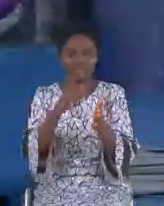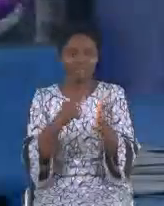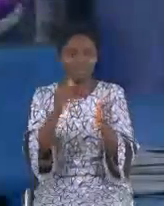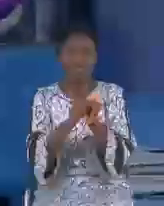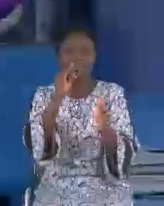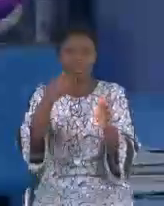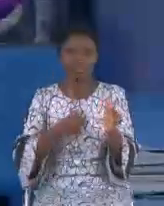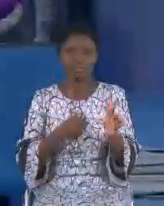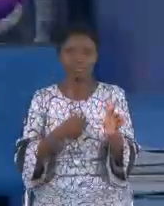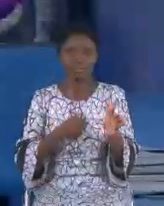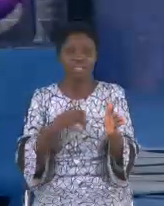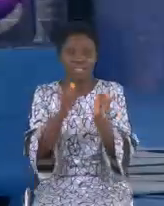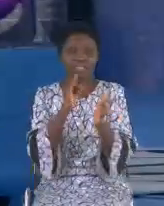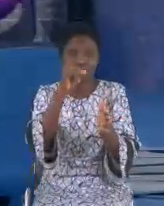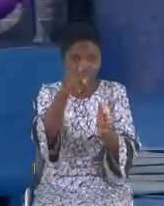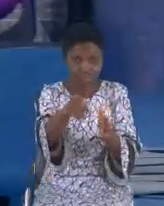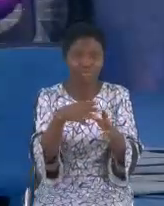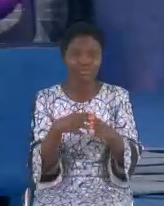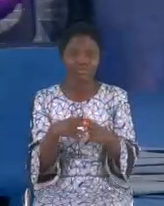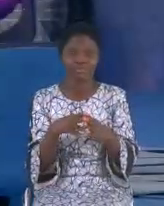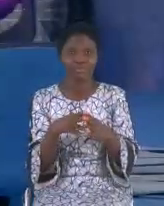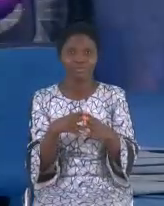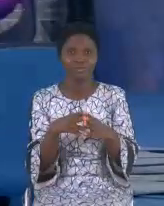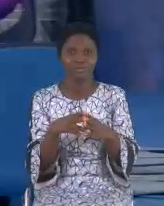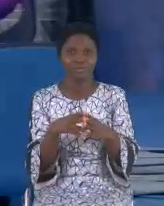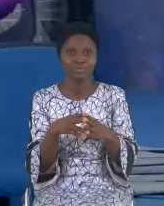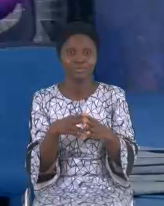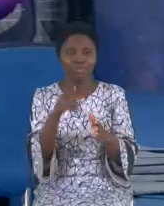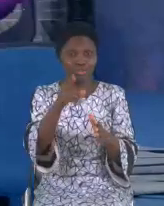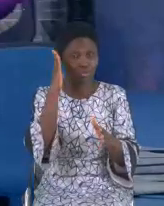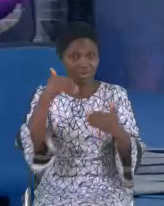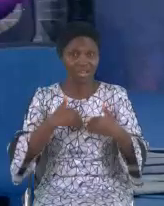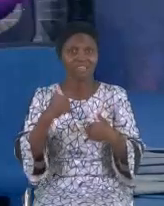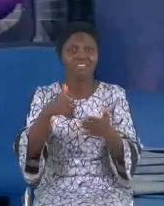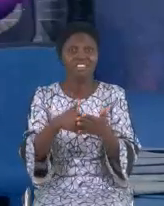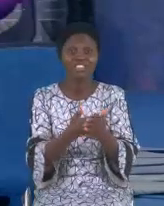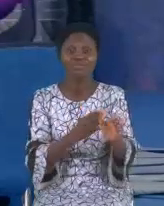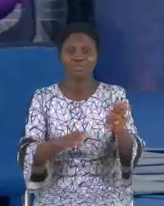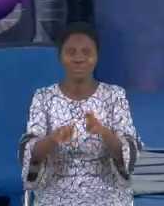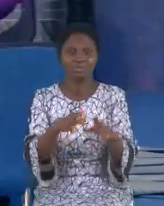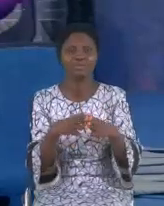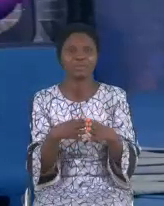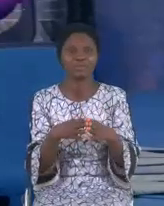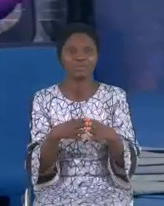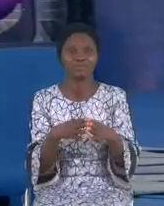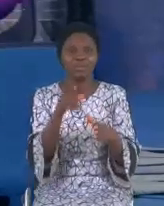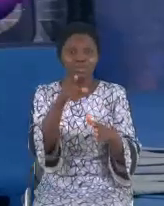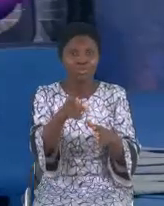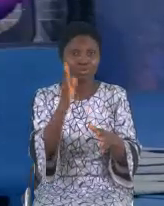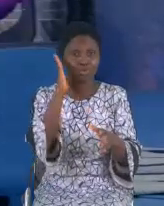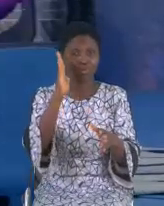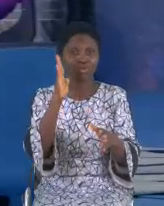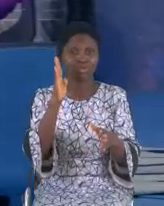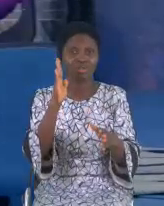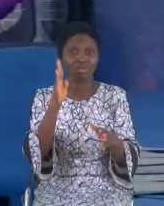said, that's you. Amen. You'll have a new behavior. Amen. You will have, you'll become